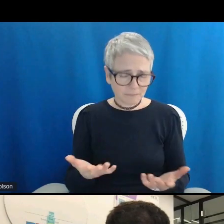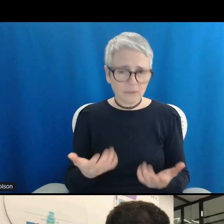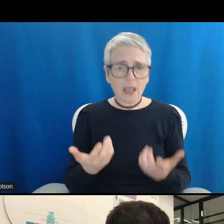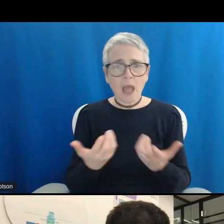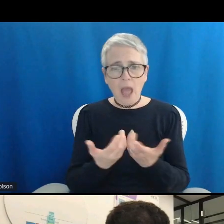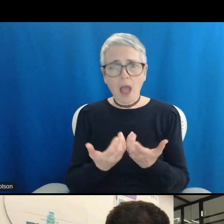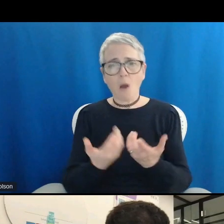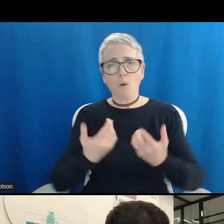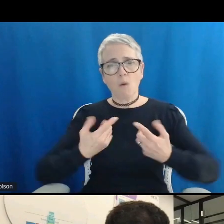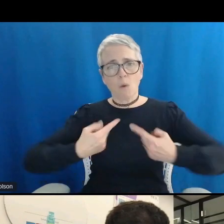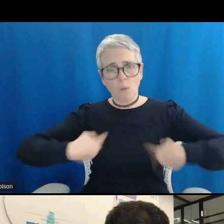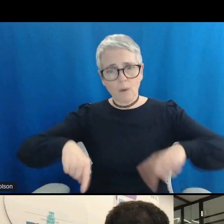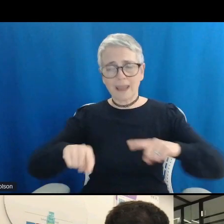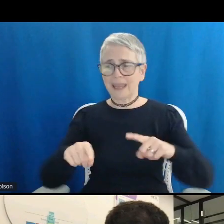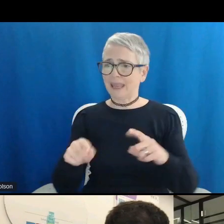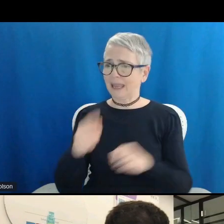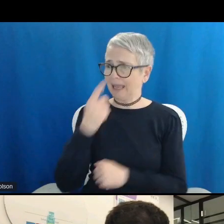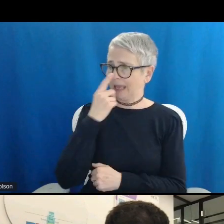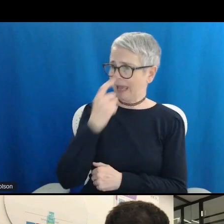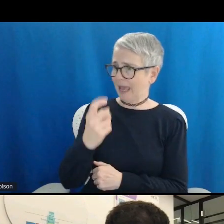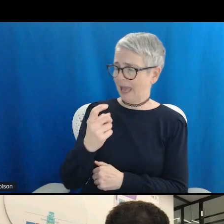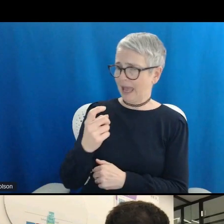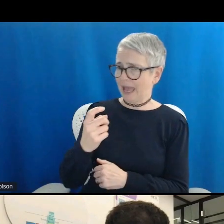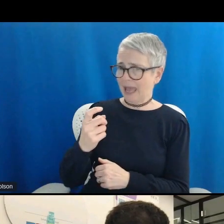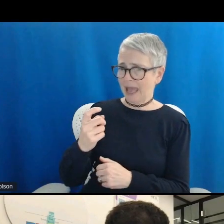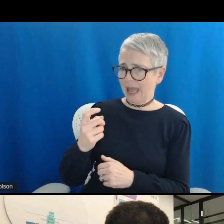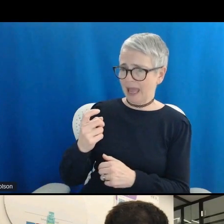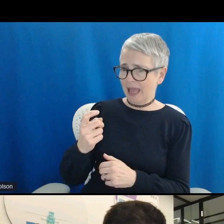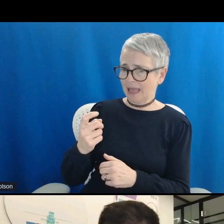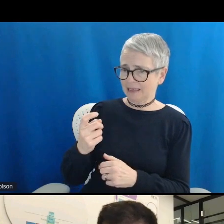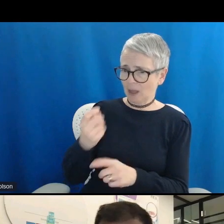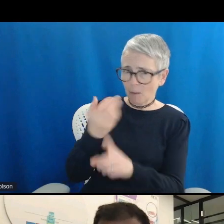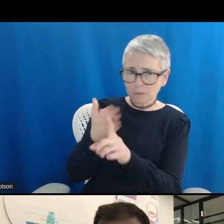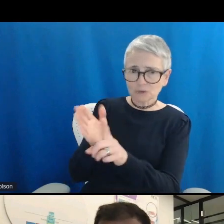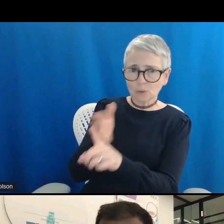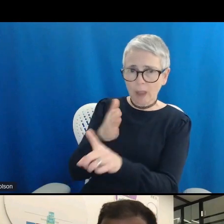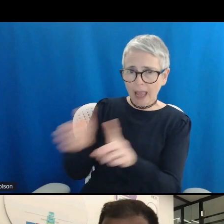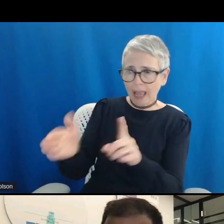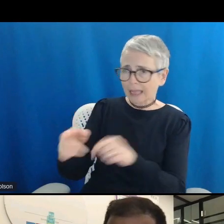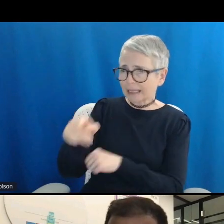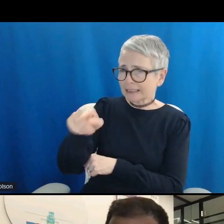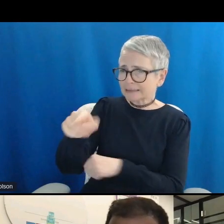key stakeholders of the value when it comes to